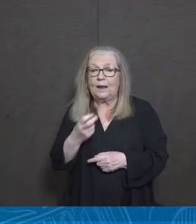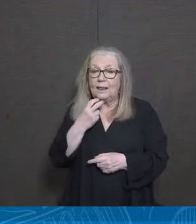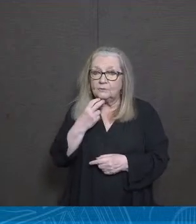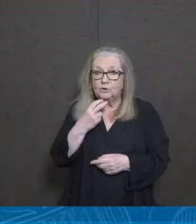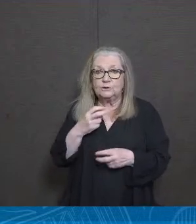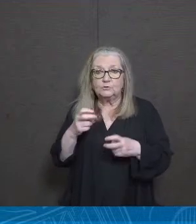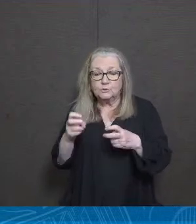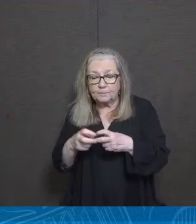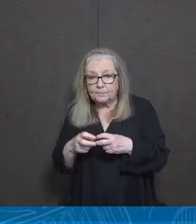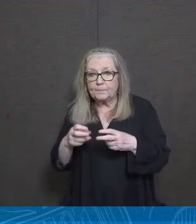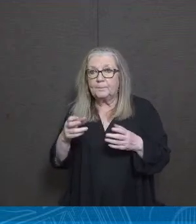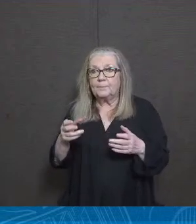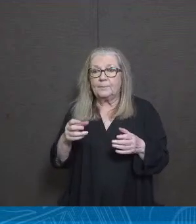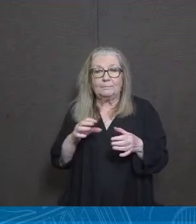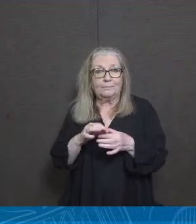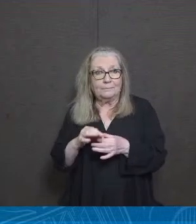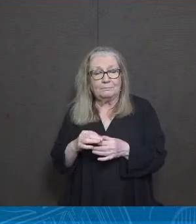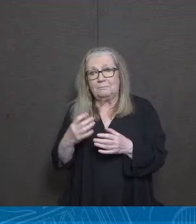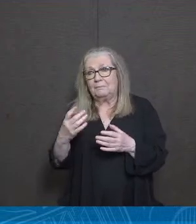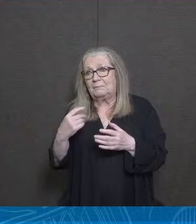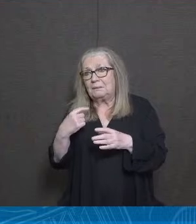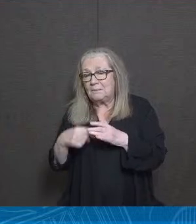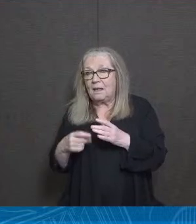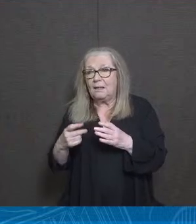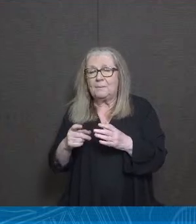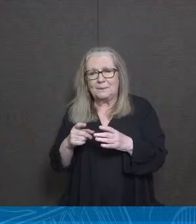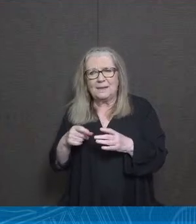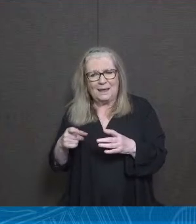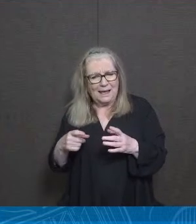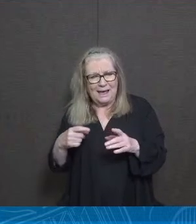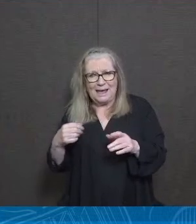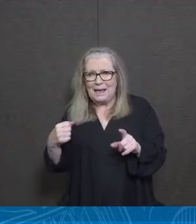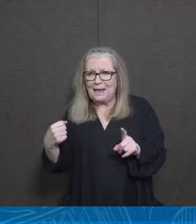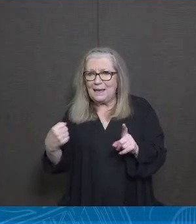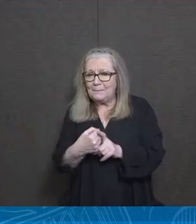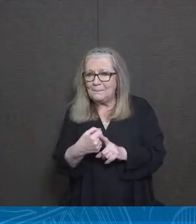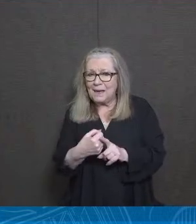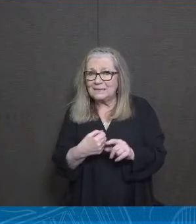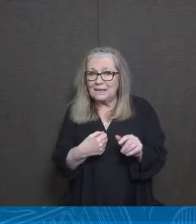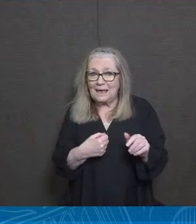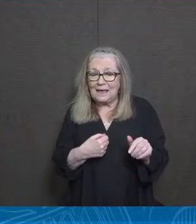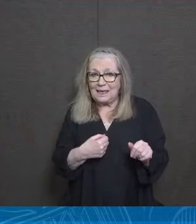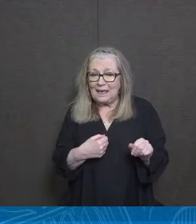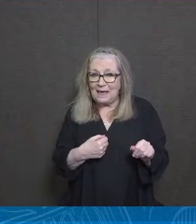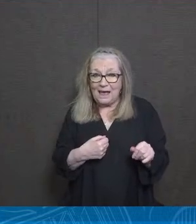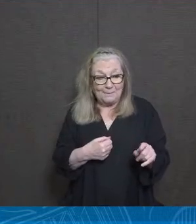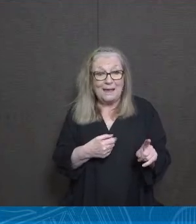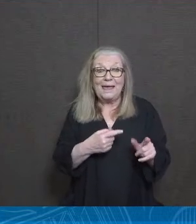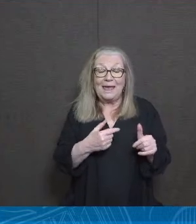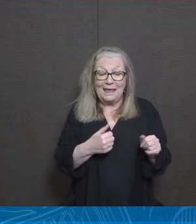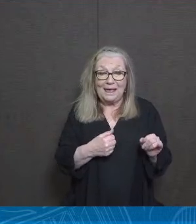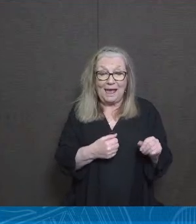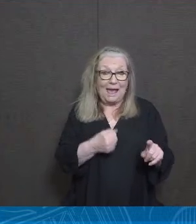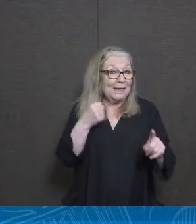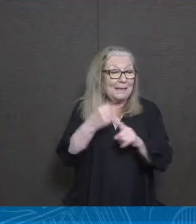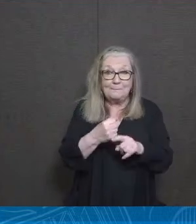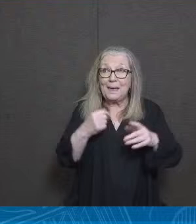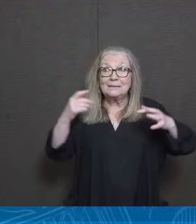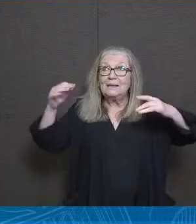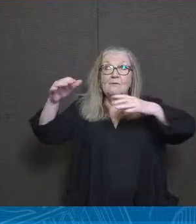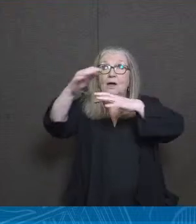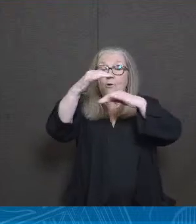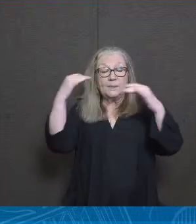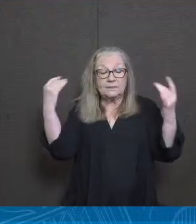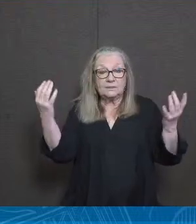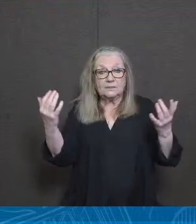again related to the impact of AI on the environment, right? So any thoughts